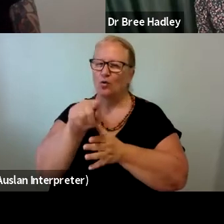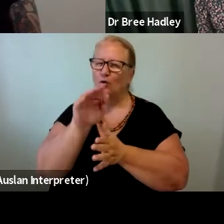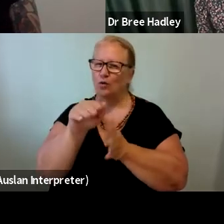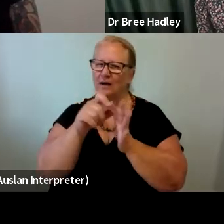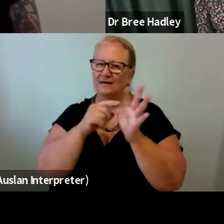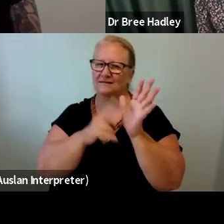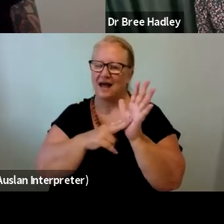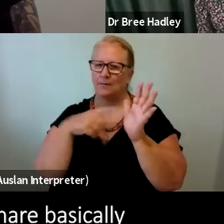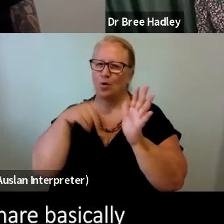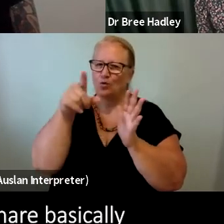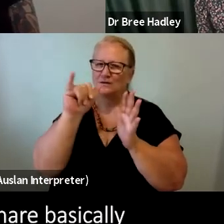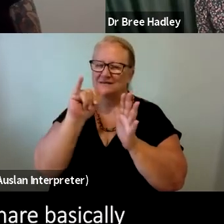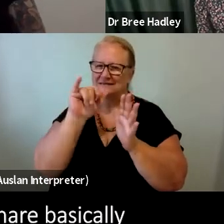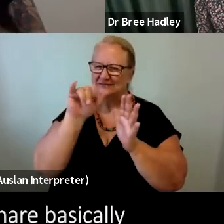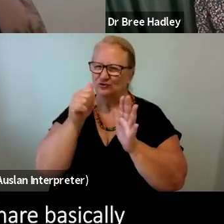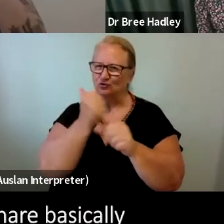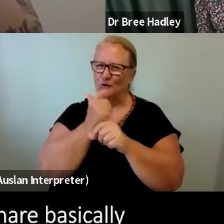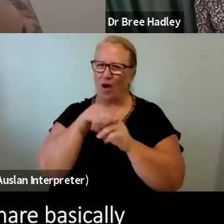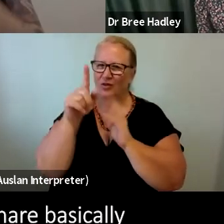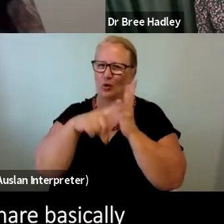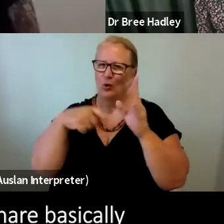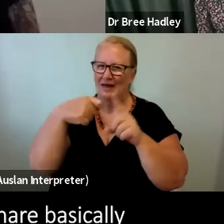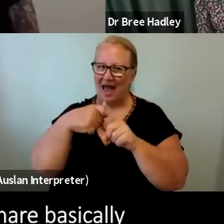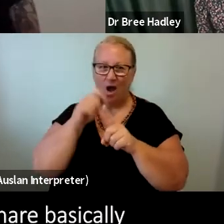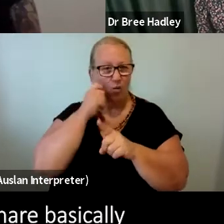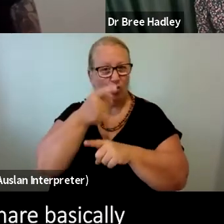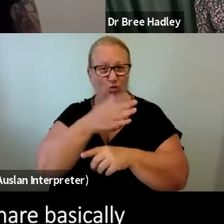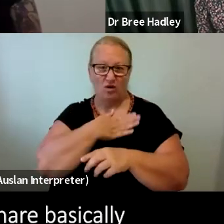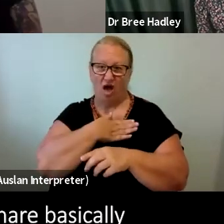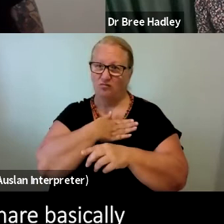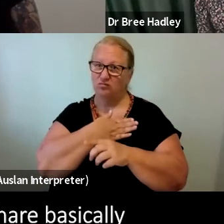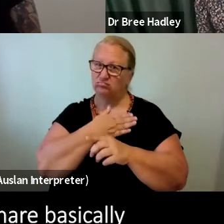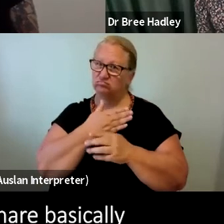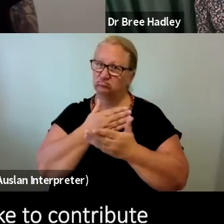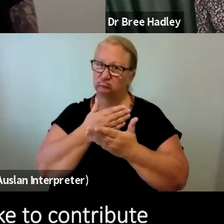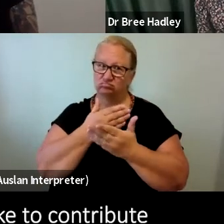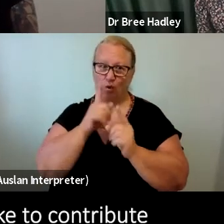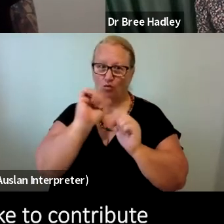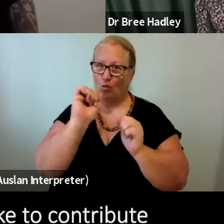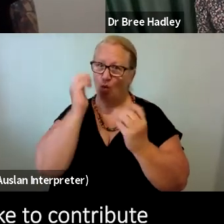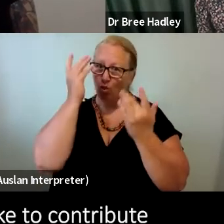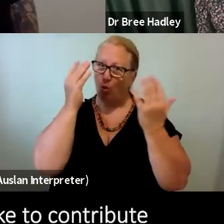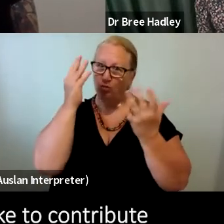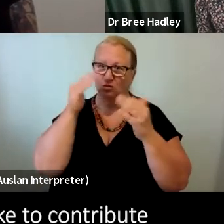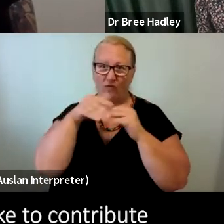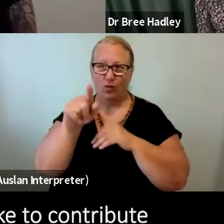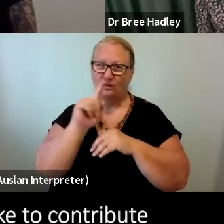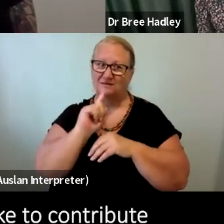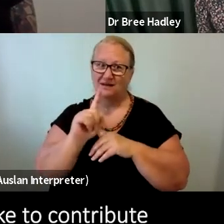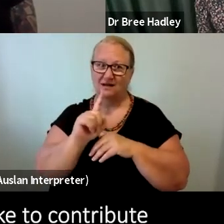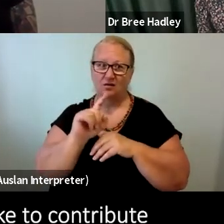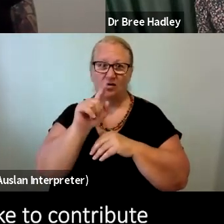the UK. Would you like to share basically your thoughts on what she just said, or anything you'd like to